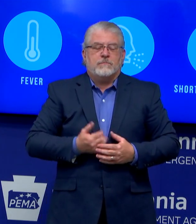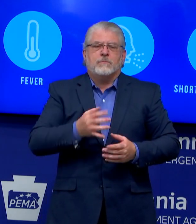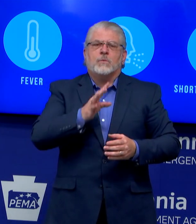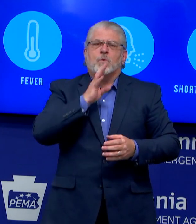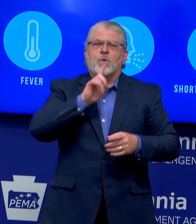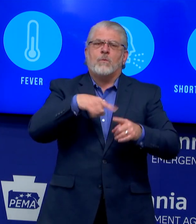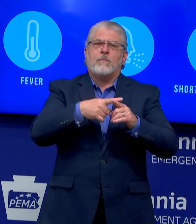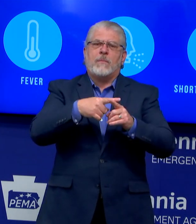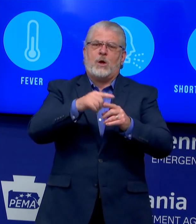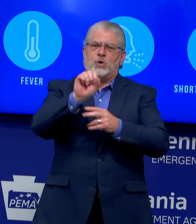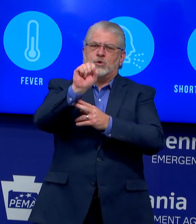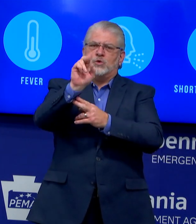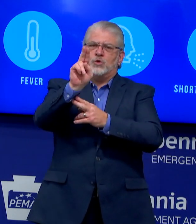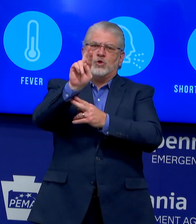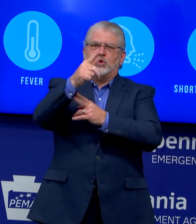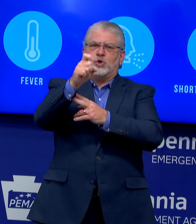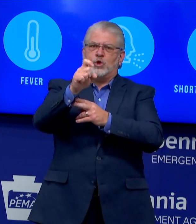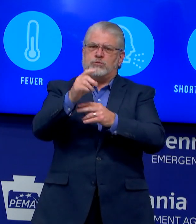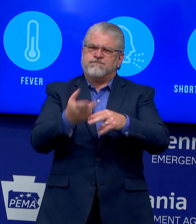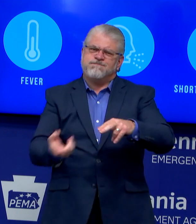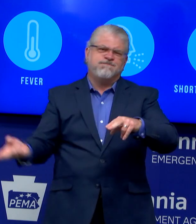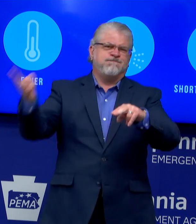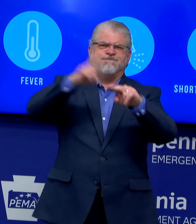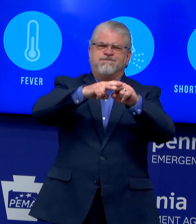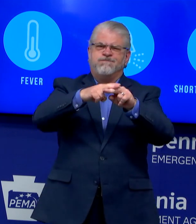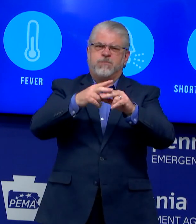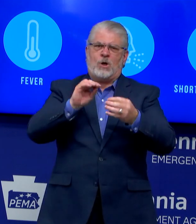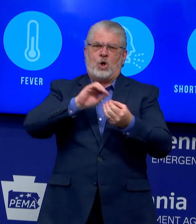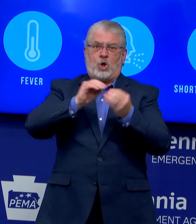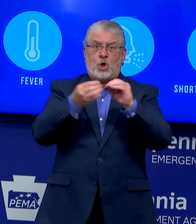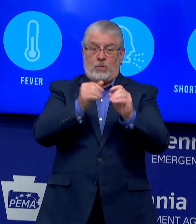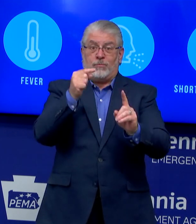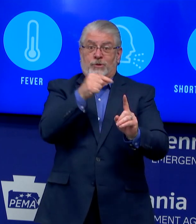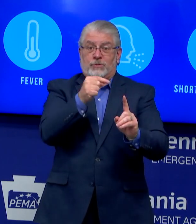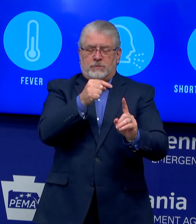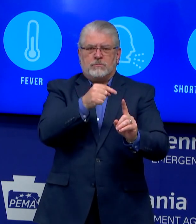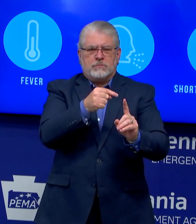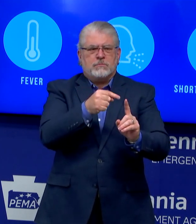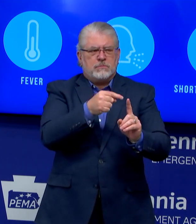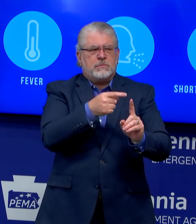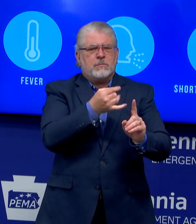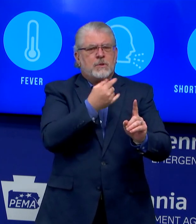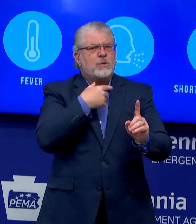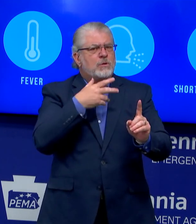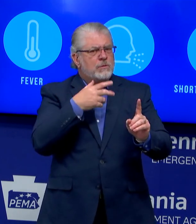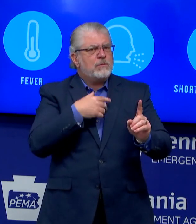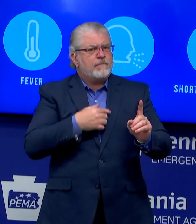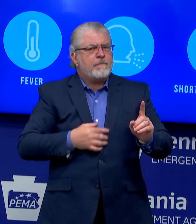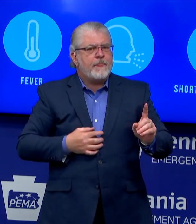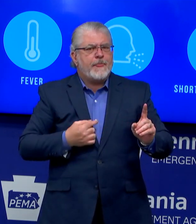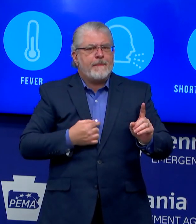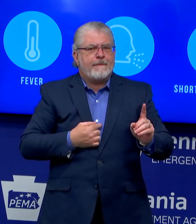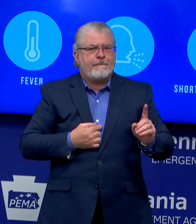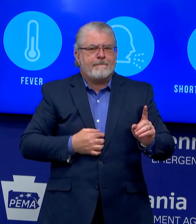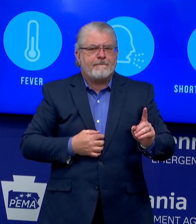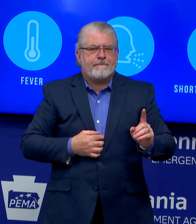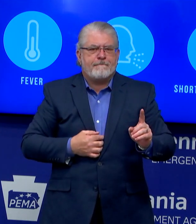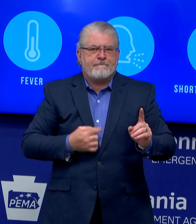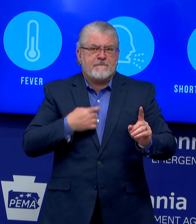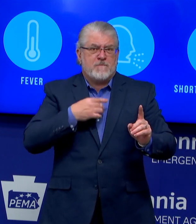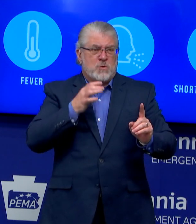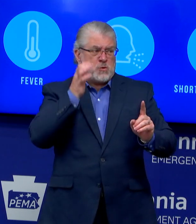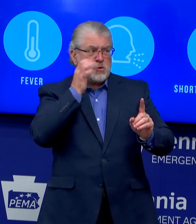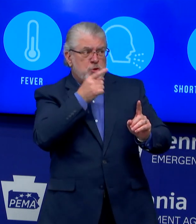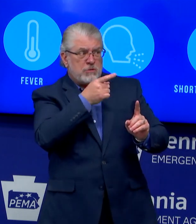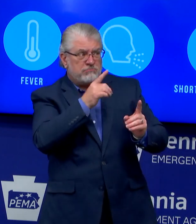that the surge in central PA is still weeks away. Do you concur? Well, we have been looking at lots of different models. We have been looking